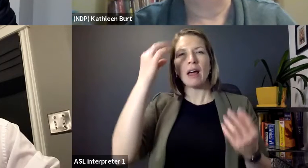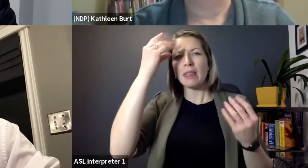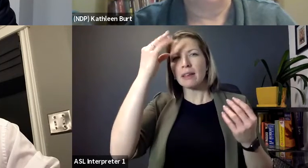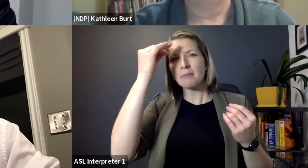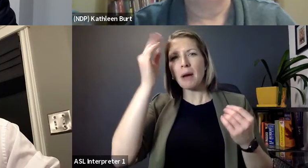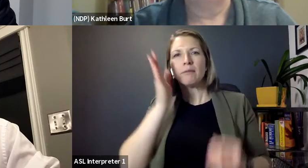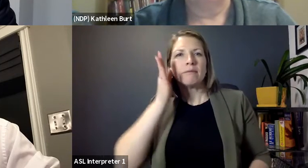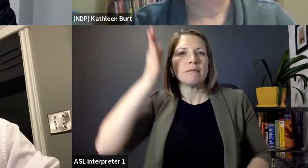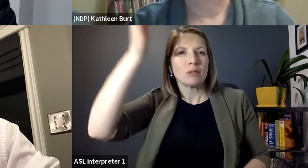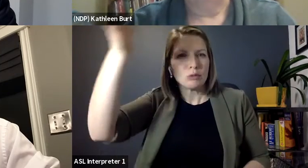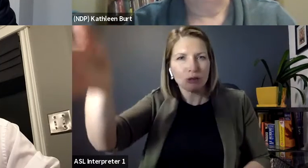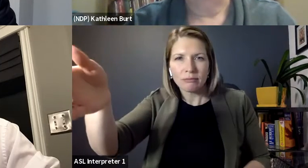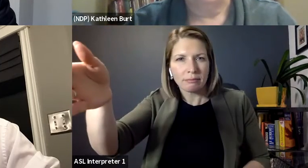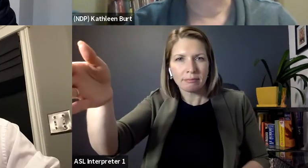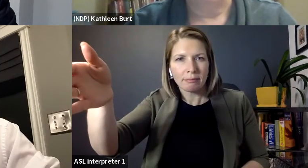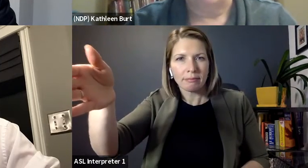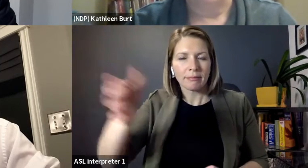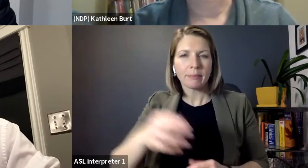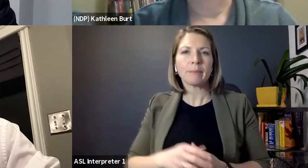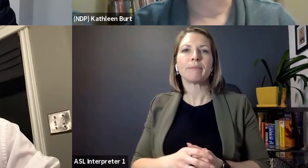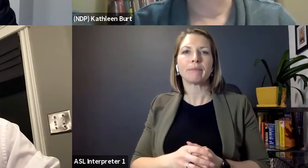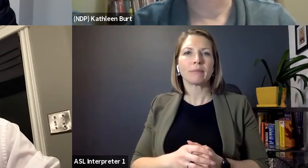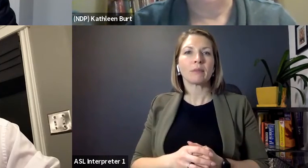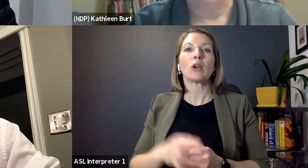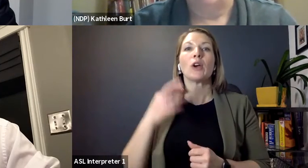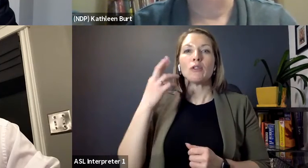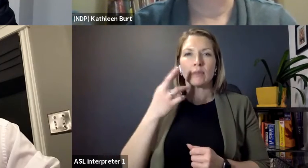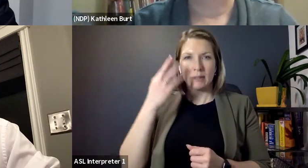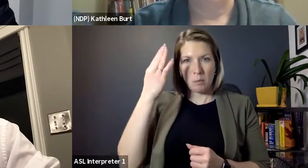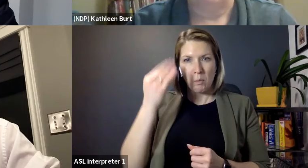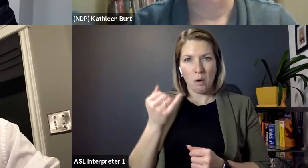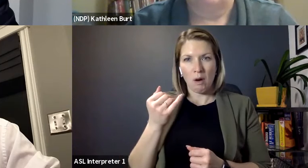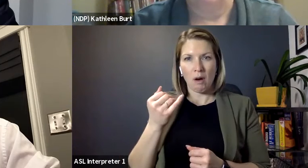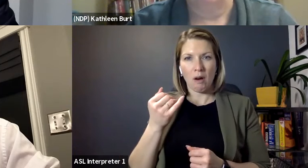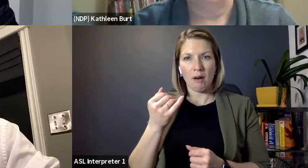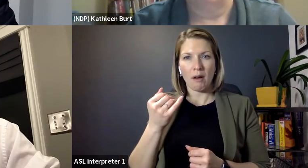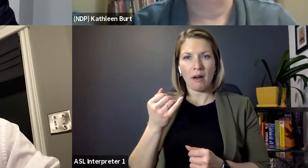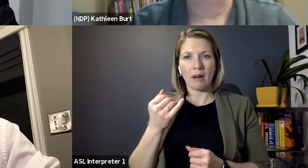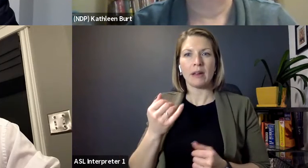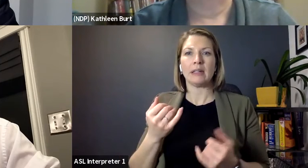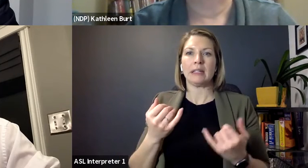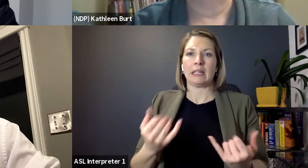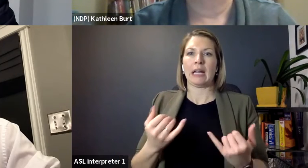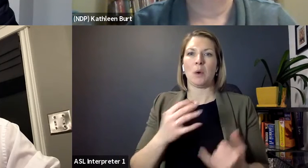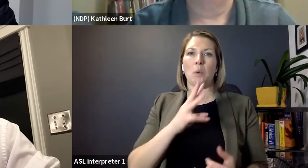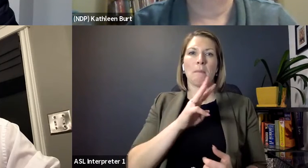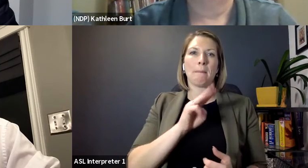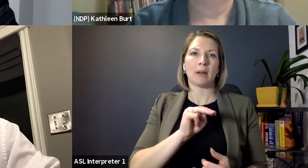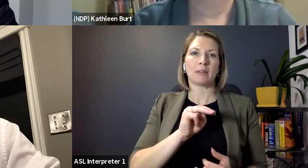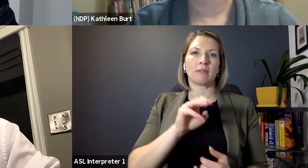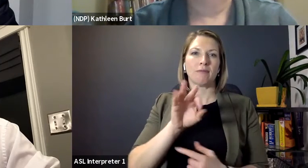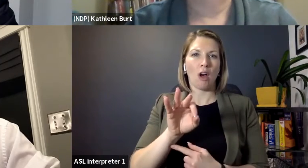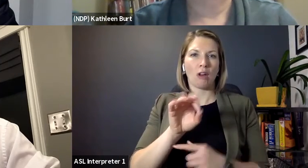people of this province. And that is why we now have the crippling payments of the Lower Churchill River